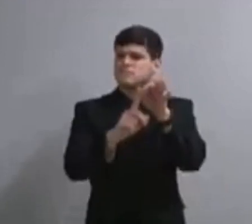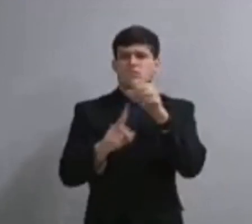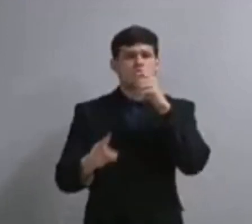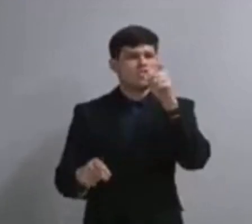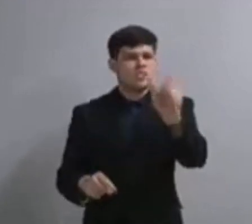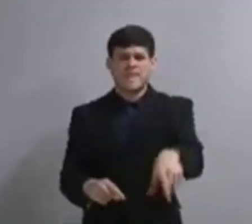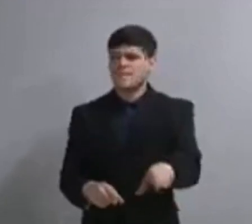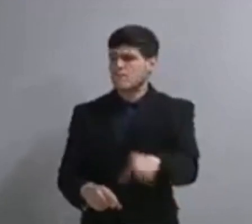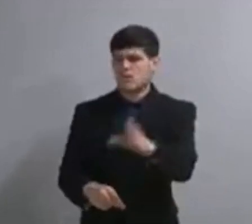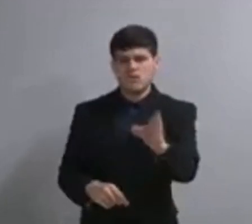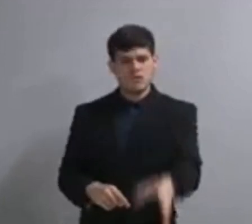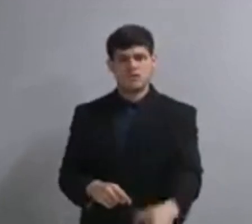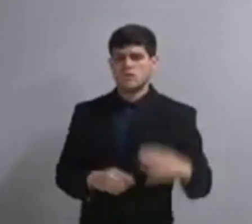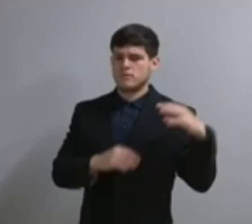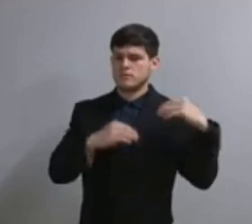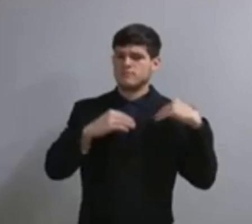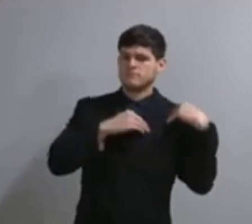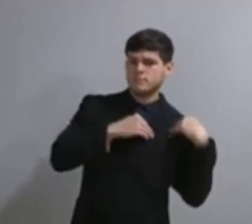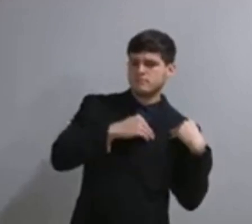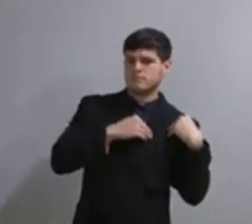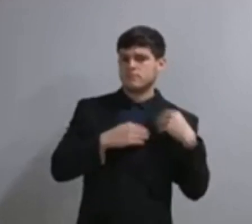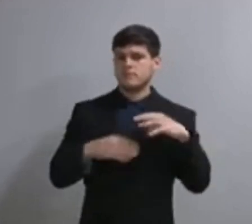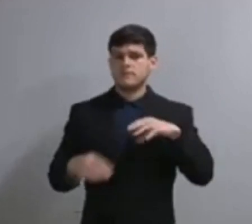be made to bear.